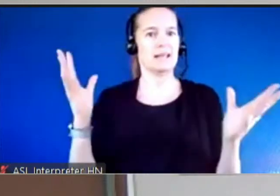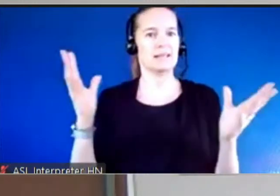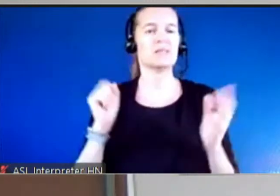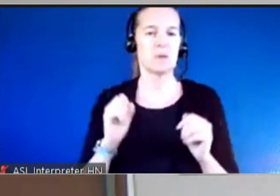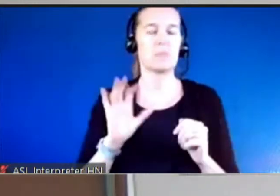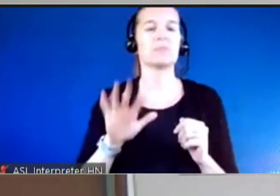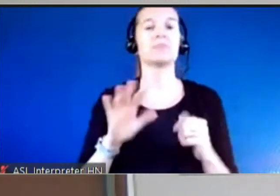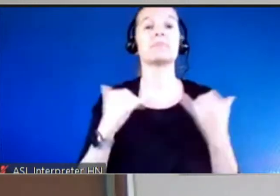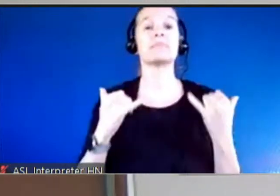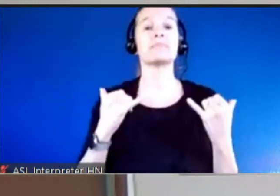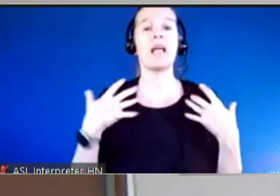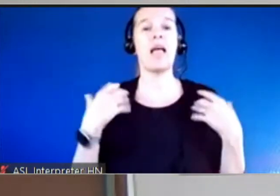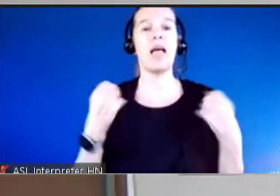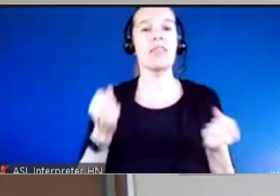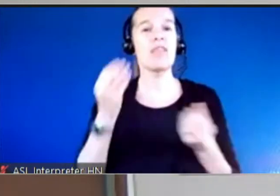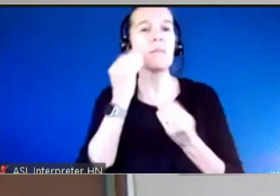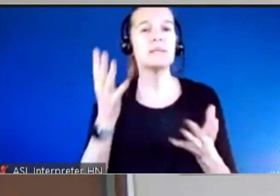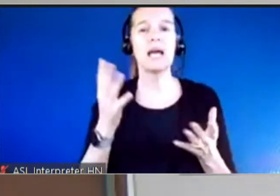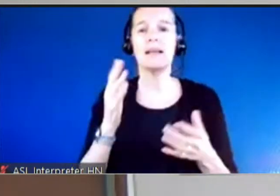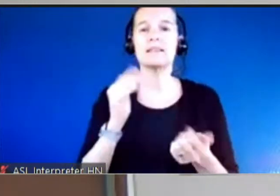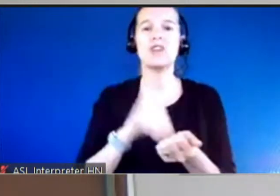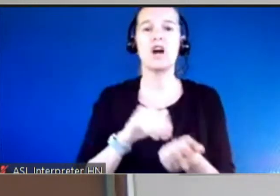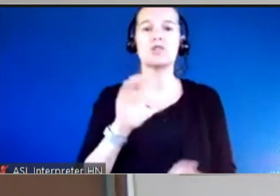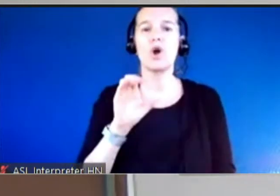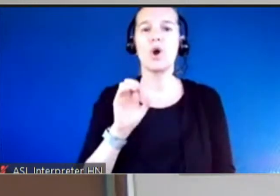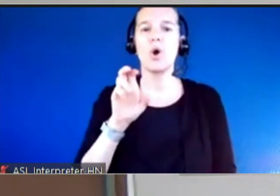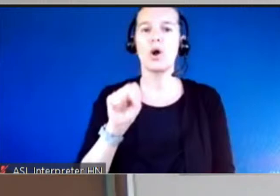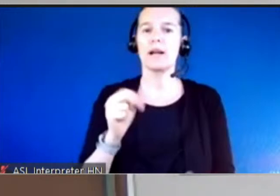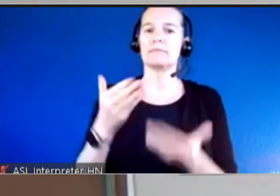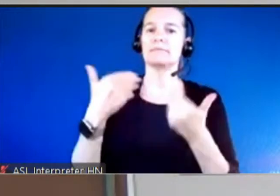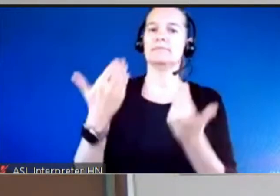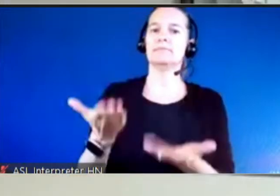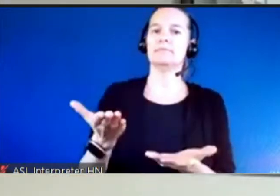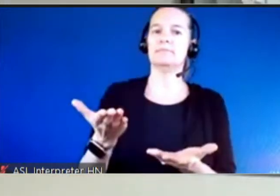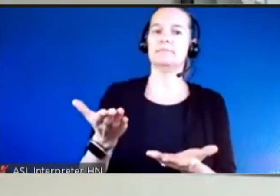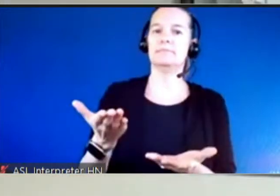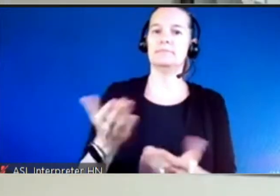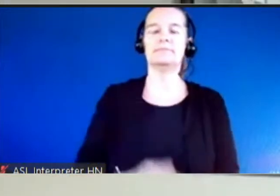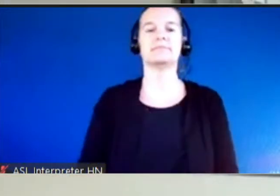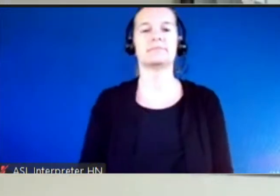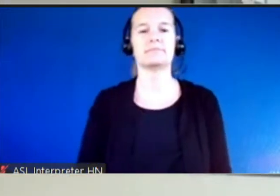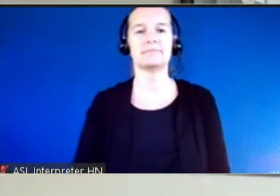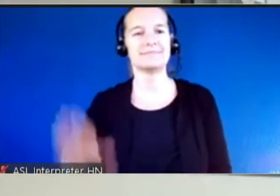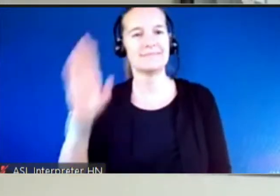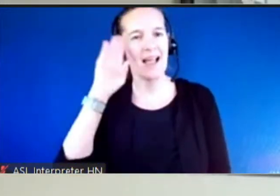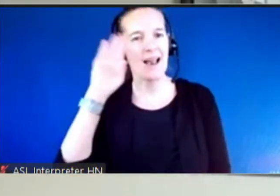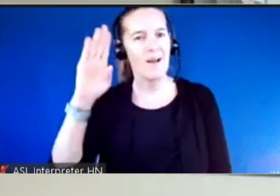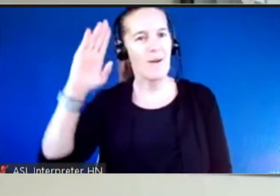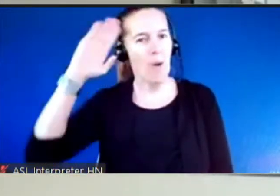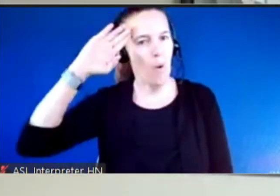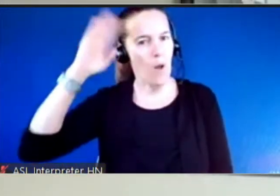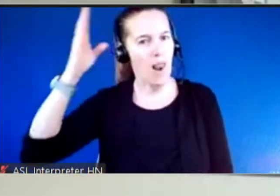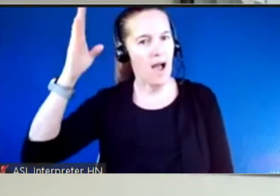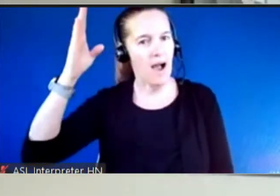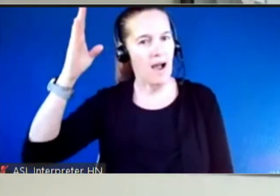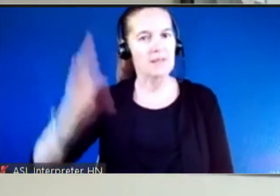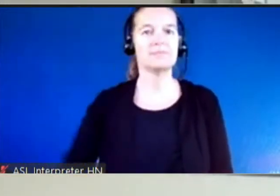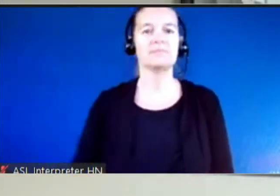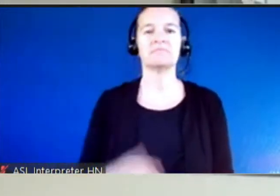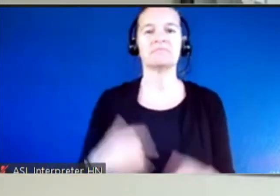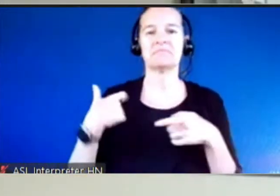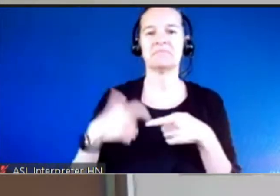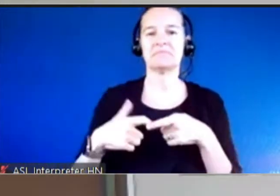health update, Dr. Coren, you have our attention. Hello, everyone. Hola. In the United States today,